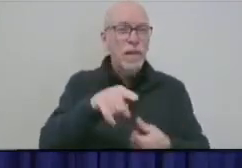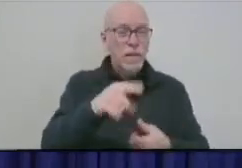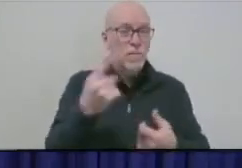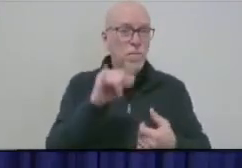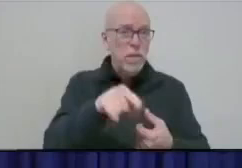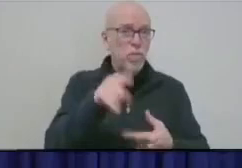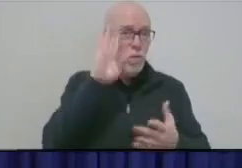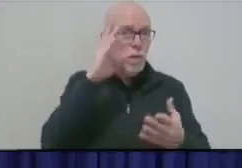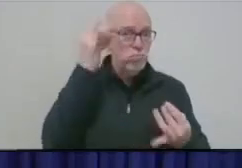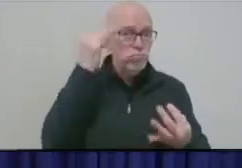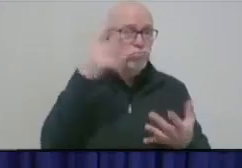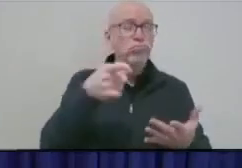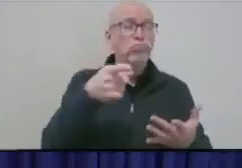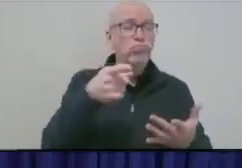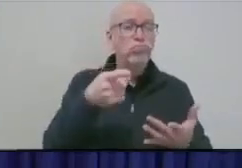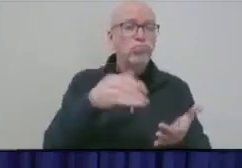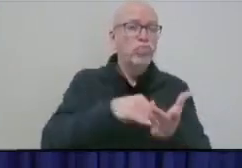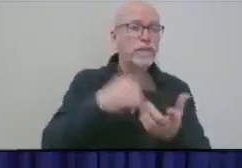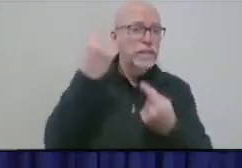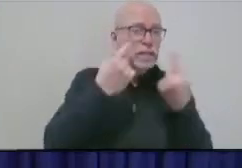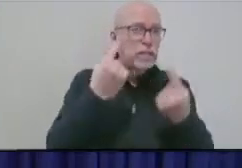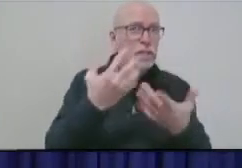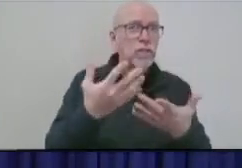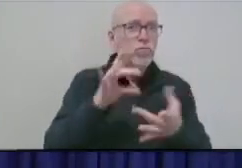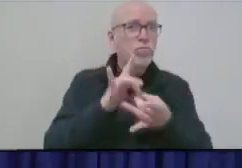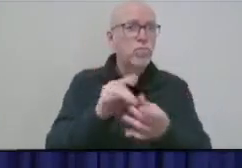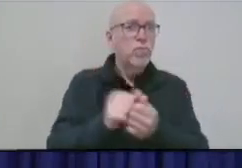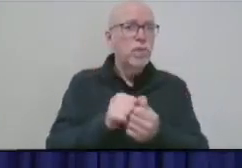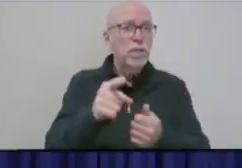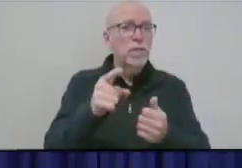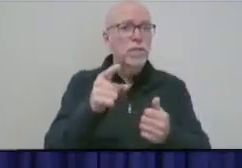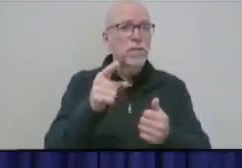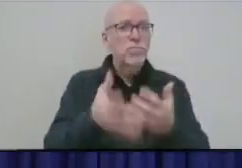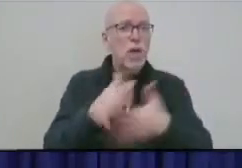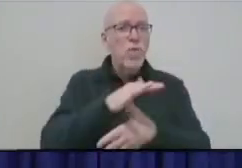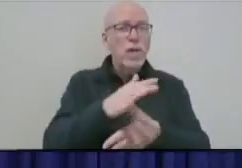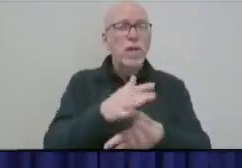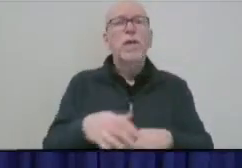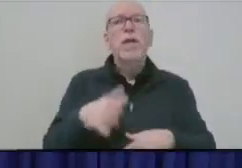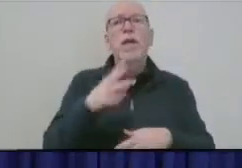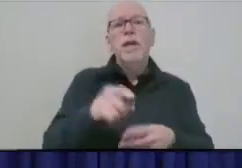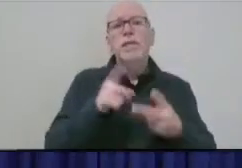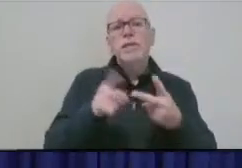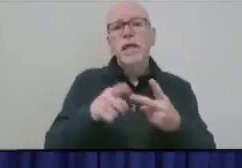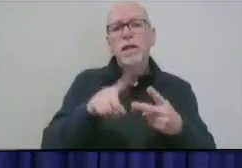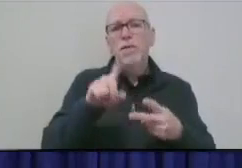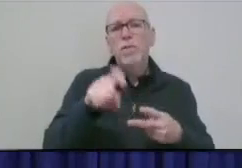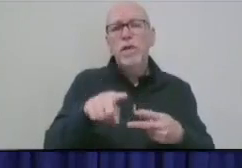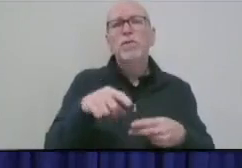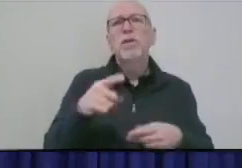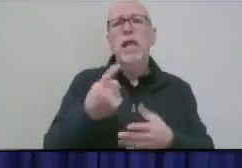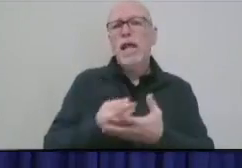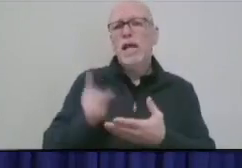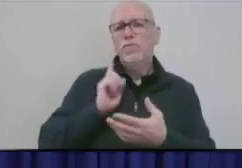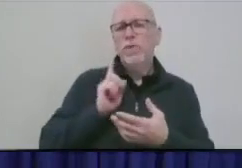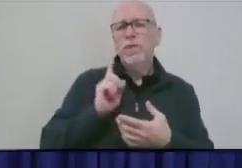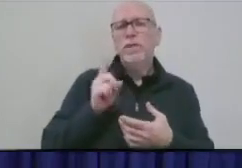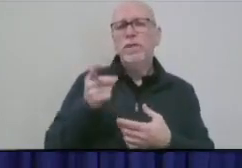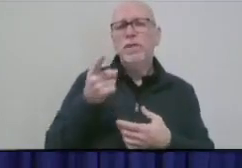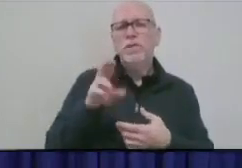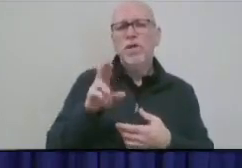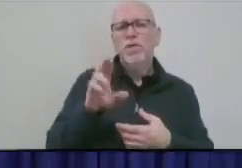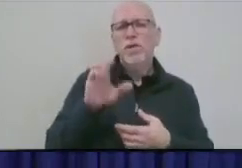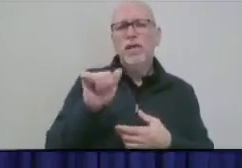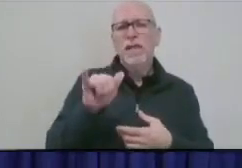you will reconsider when it comes to the kind of priority? And then the second one I had last week, Dr. Virginia